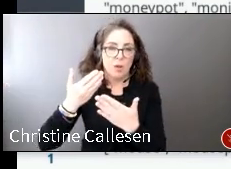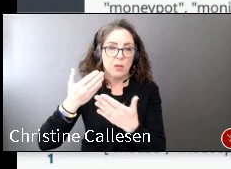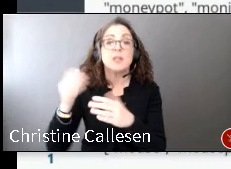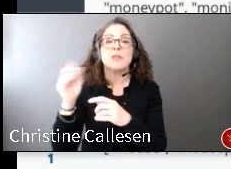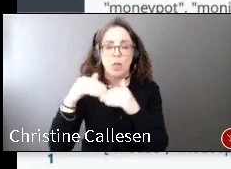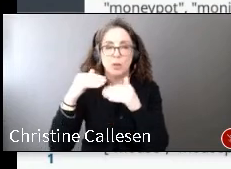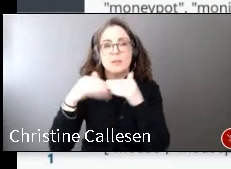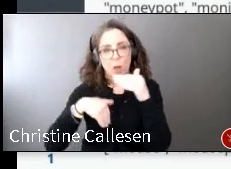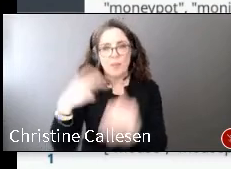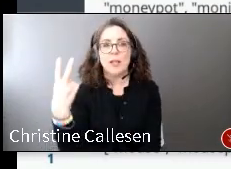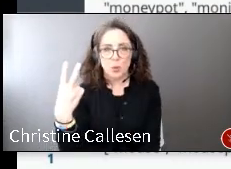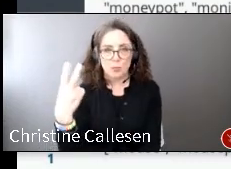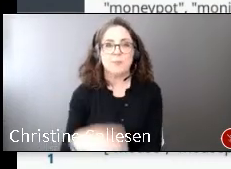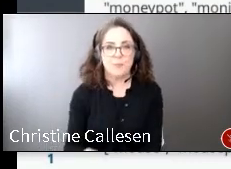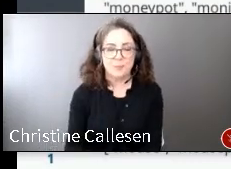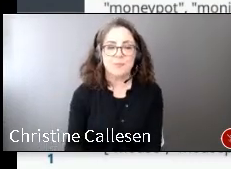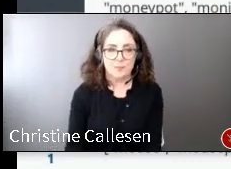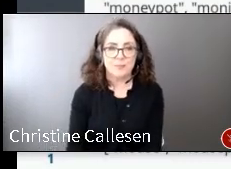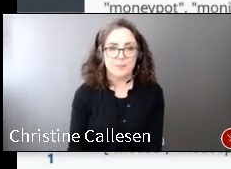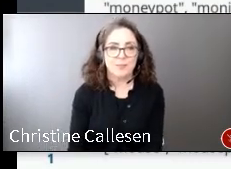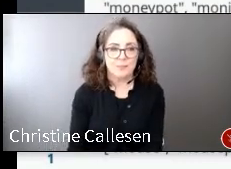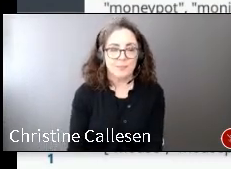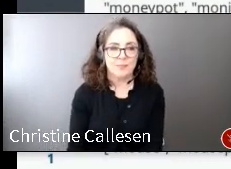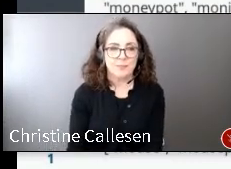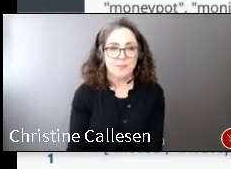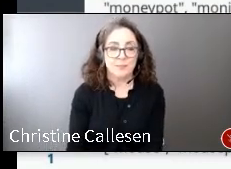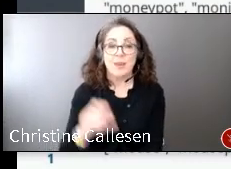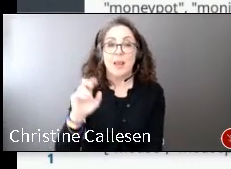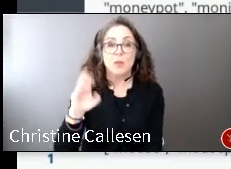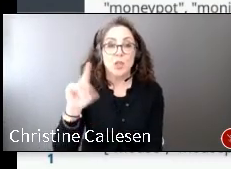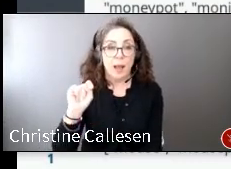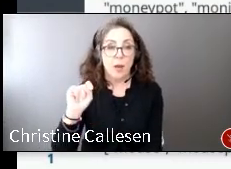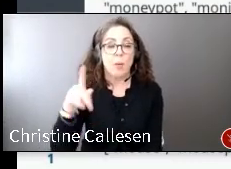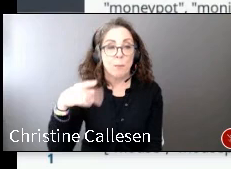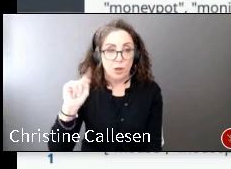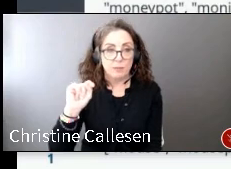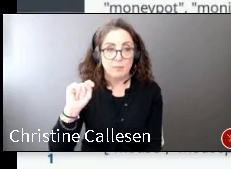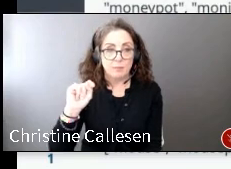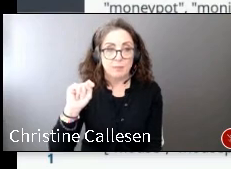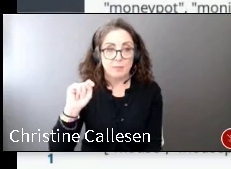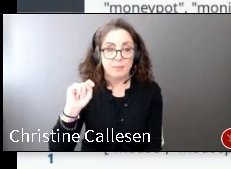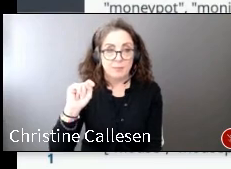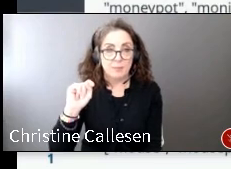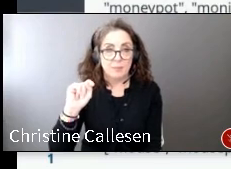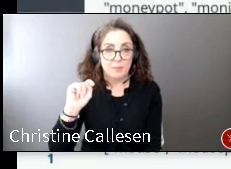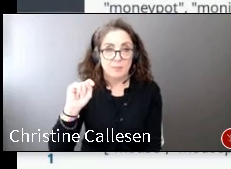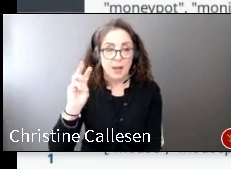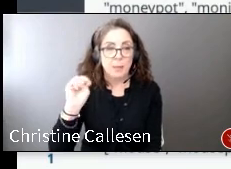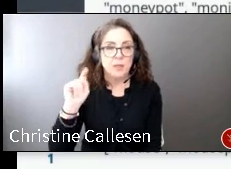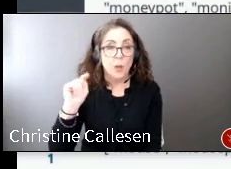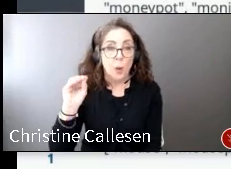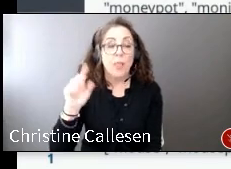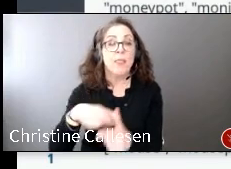Or we should output an empty array. Okay, cool. So we dealt with all the